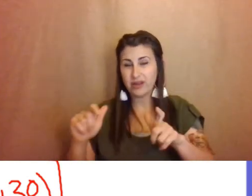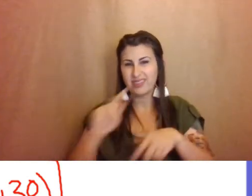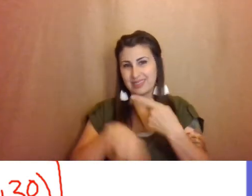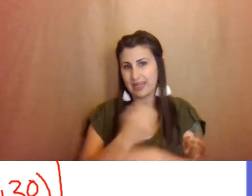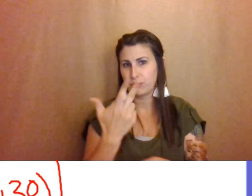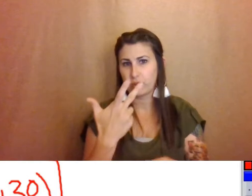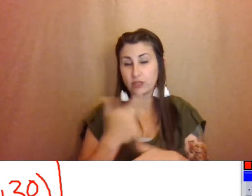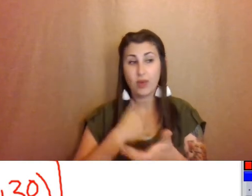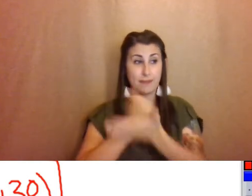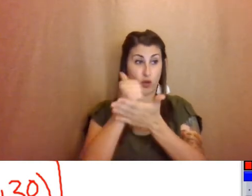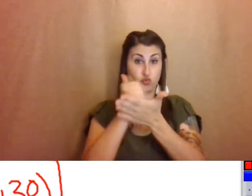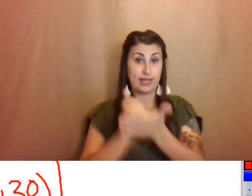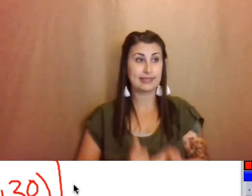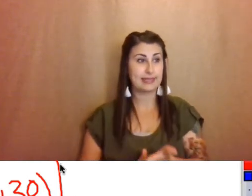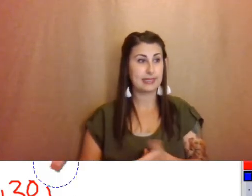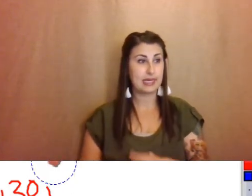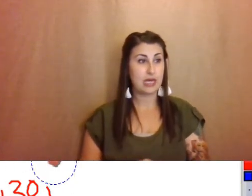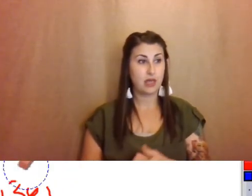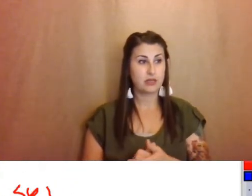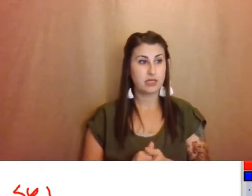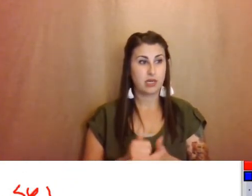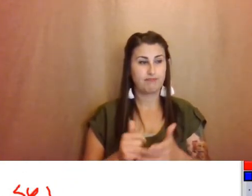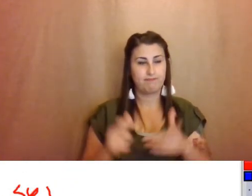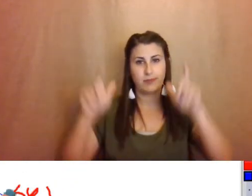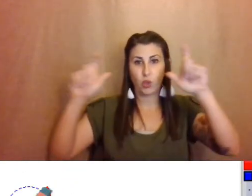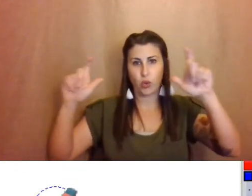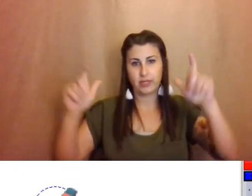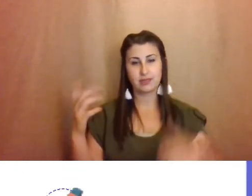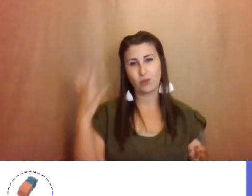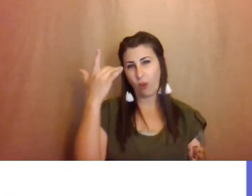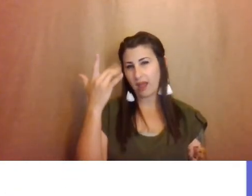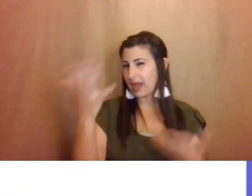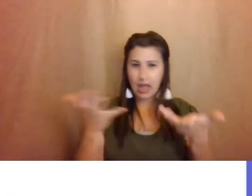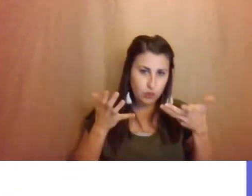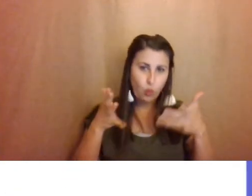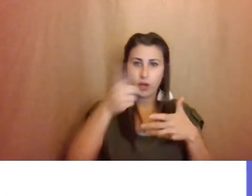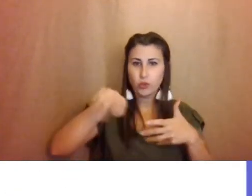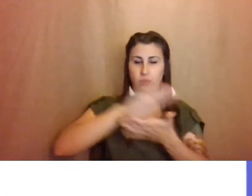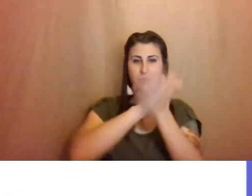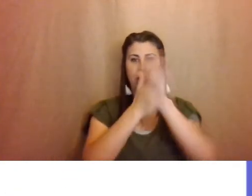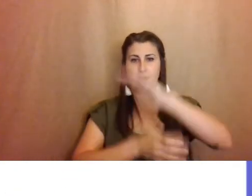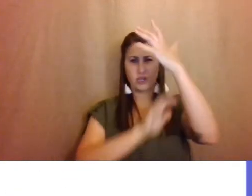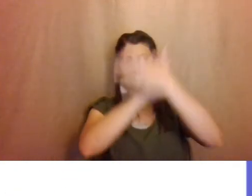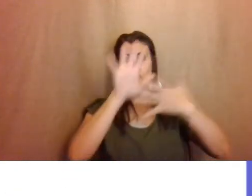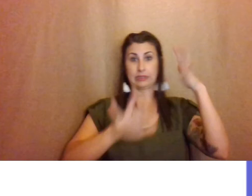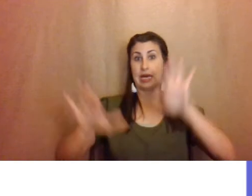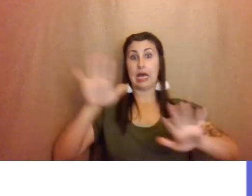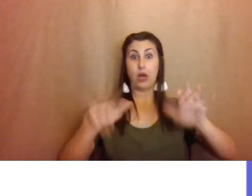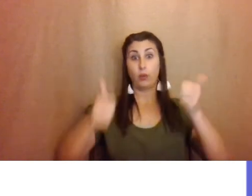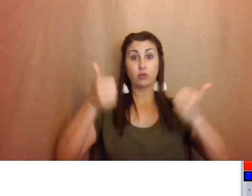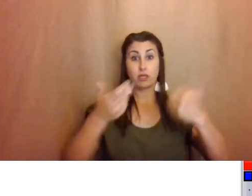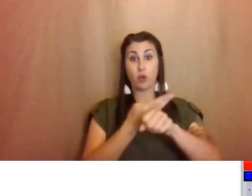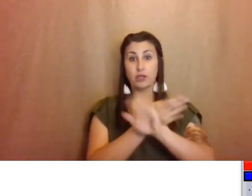All right, let me erase this right here so that we're not getting